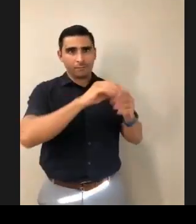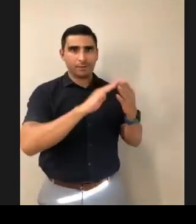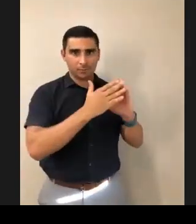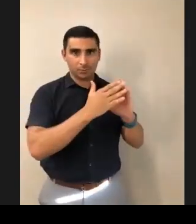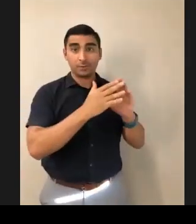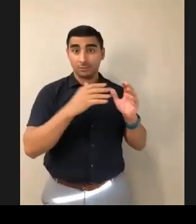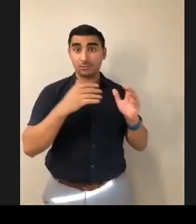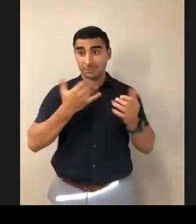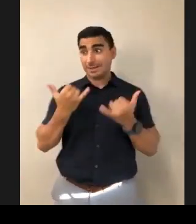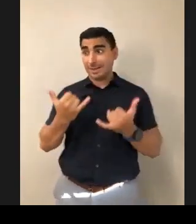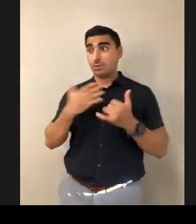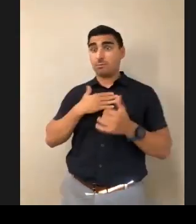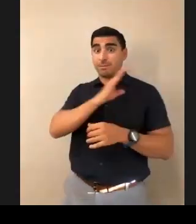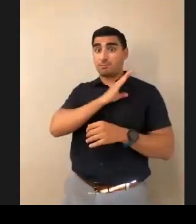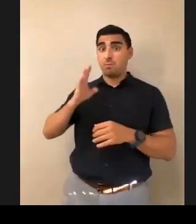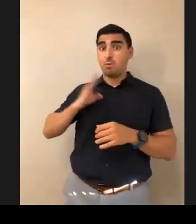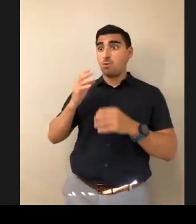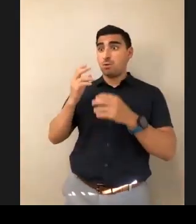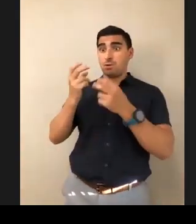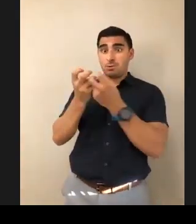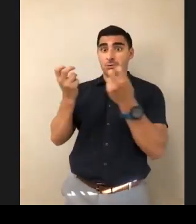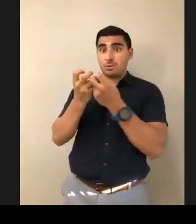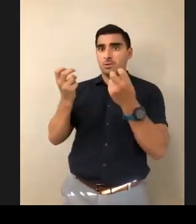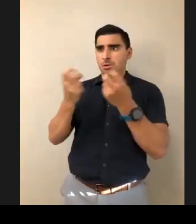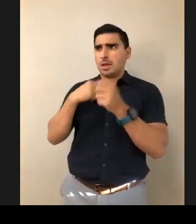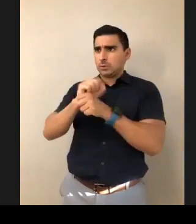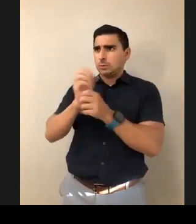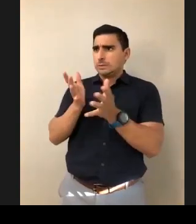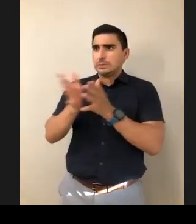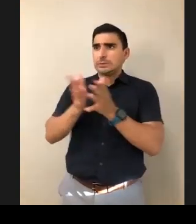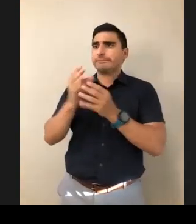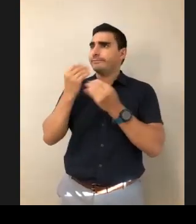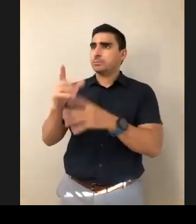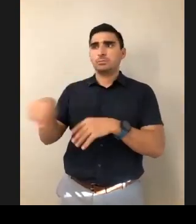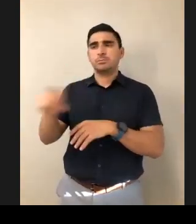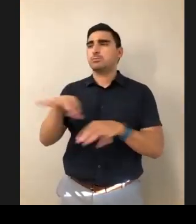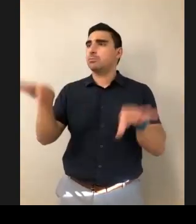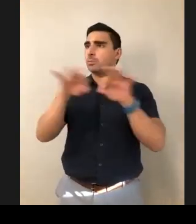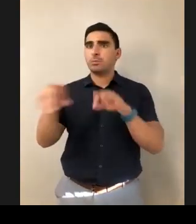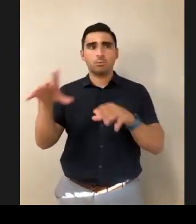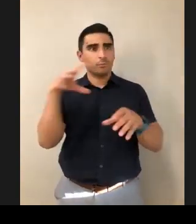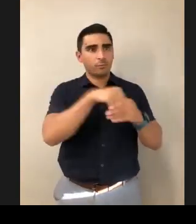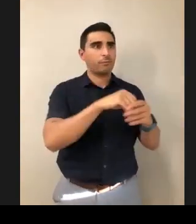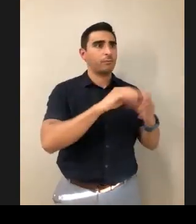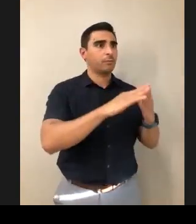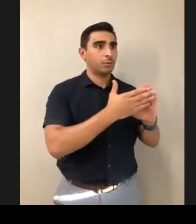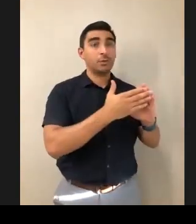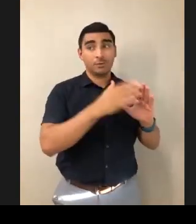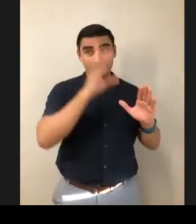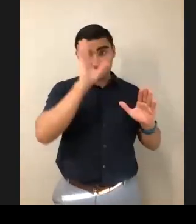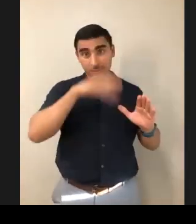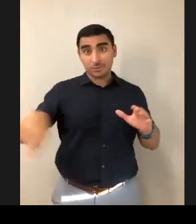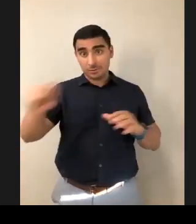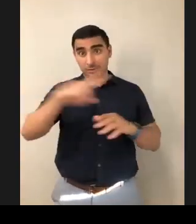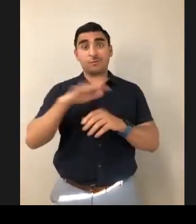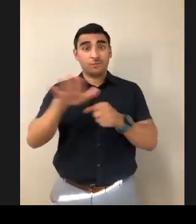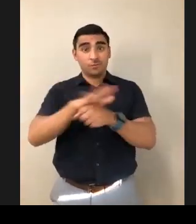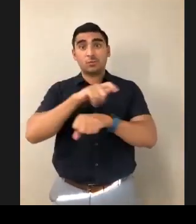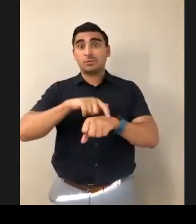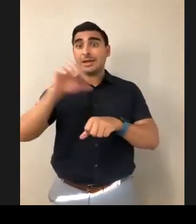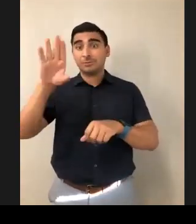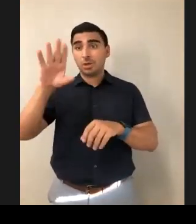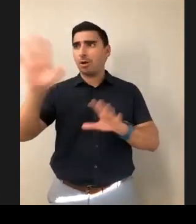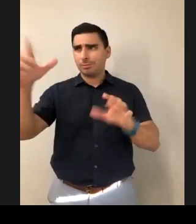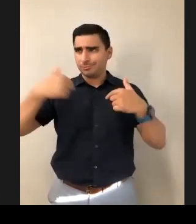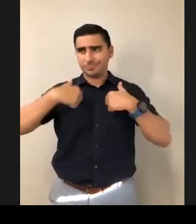you have to be out in the community. You know, you have to do this. And I know a lot of them have full-time jobs. So I will do the flyers for you. I